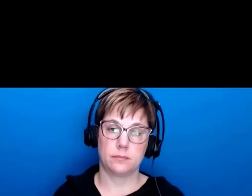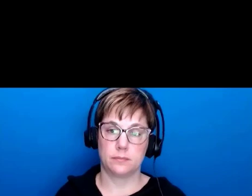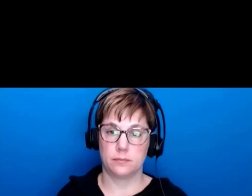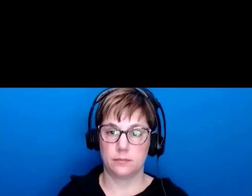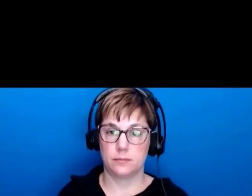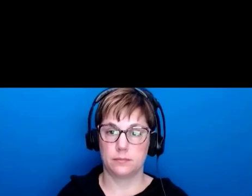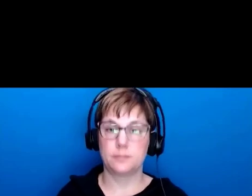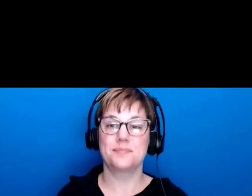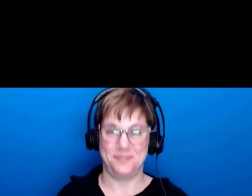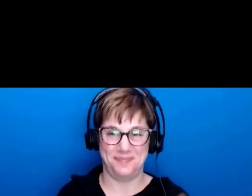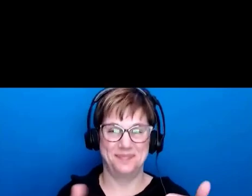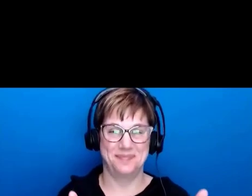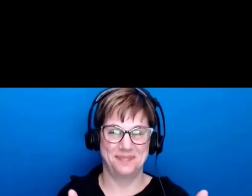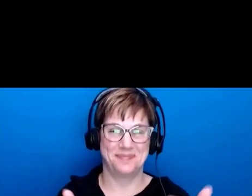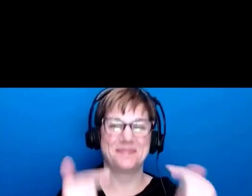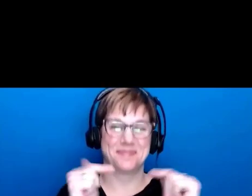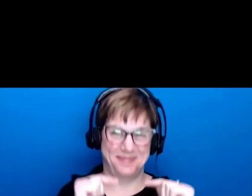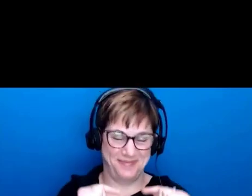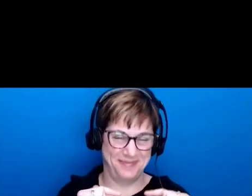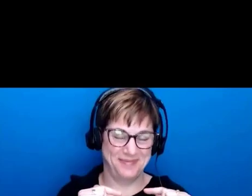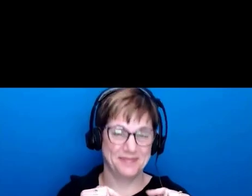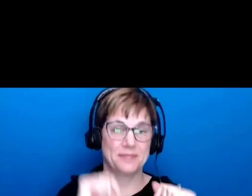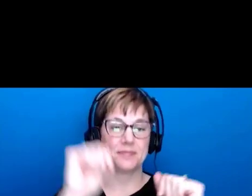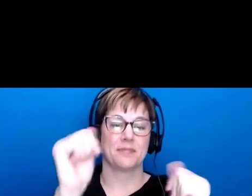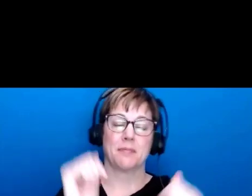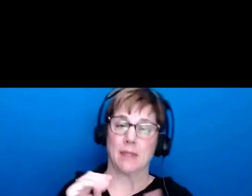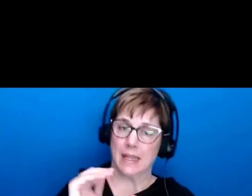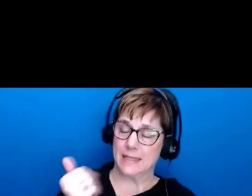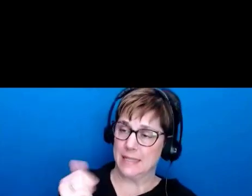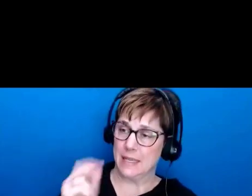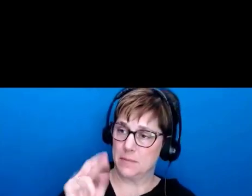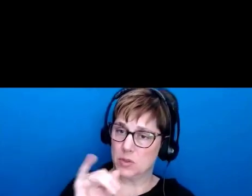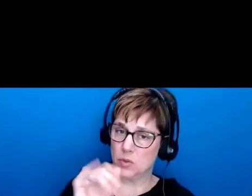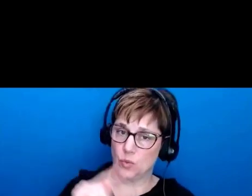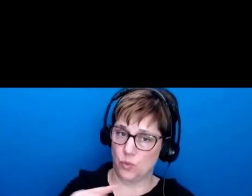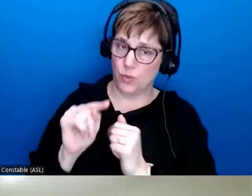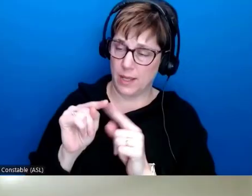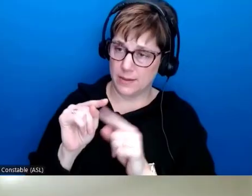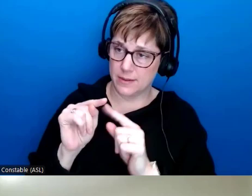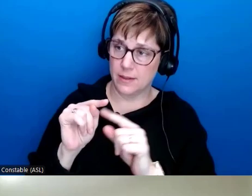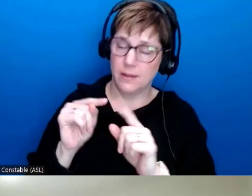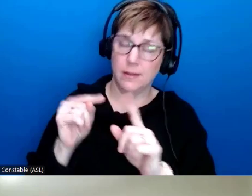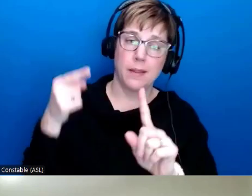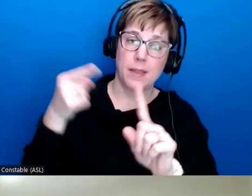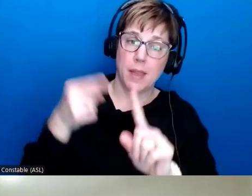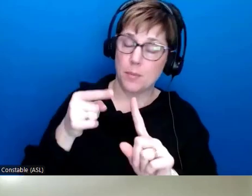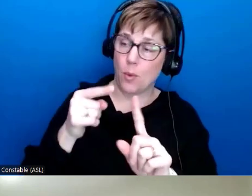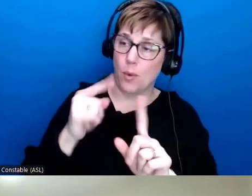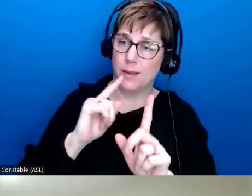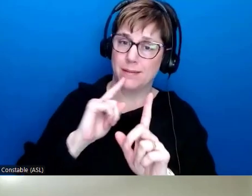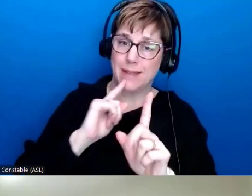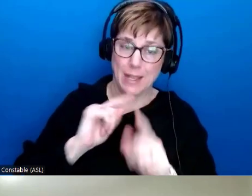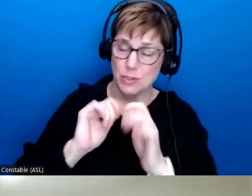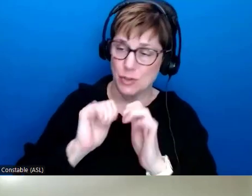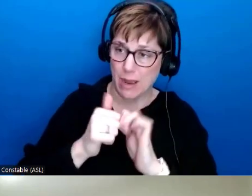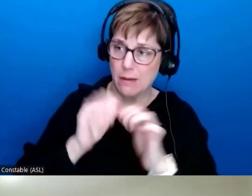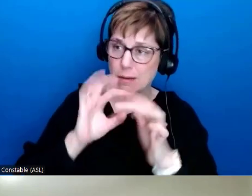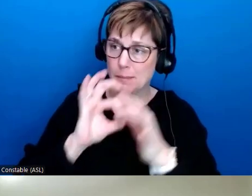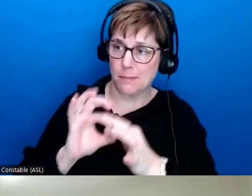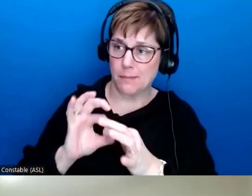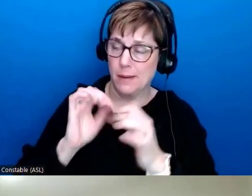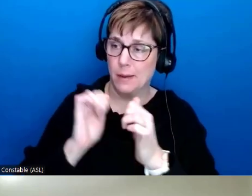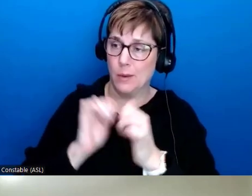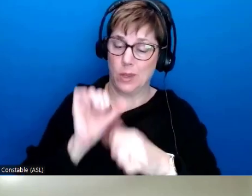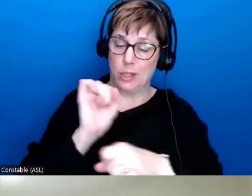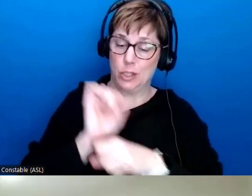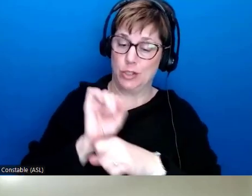So Riz, it seems to me that a lot of the answers to these questions come down to what the essential functions of the job are. Is that correct? Yeah, that